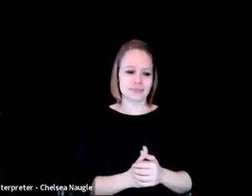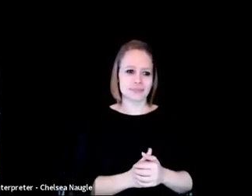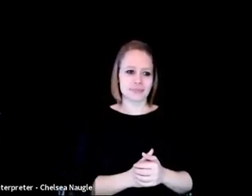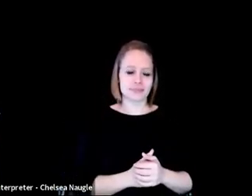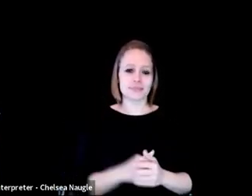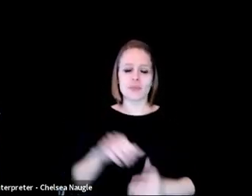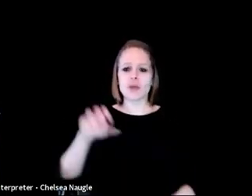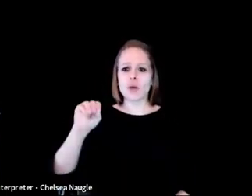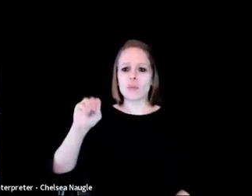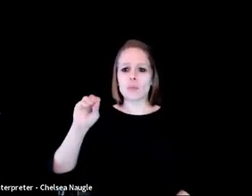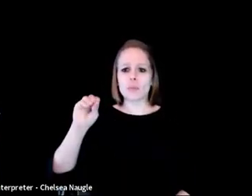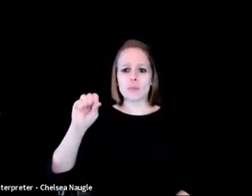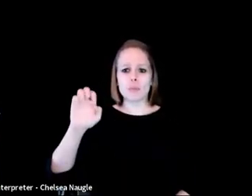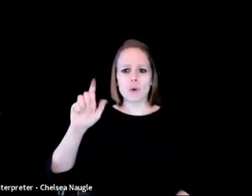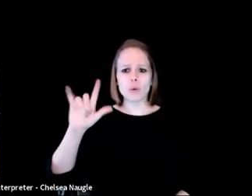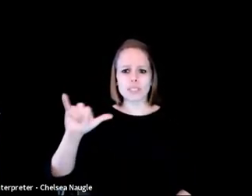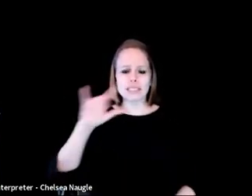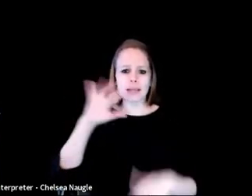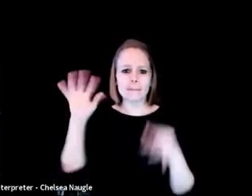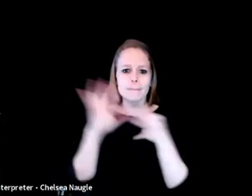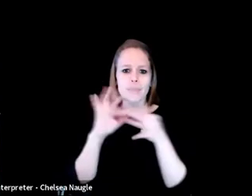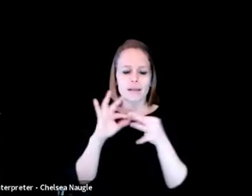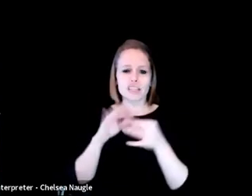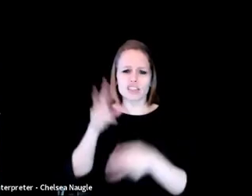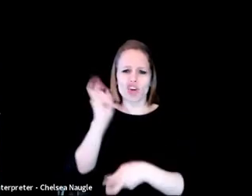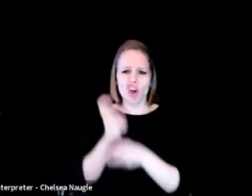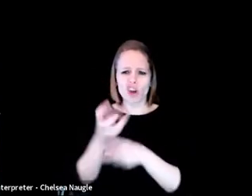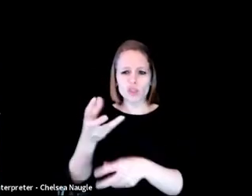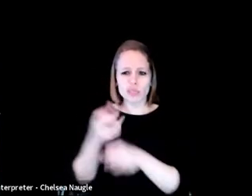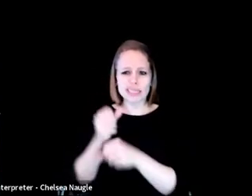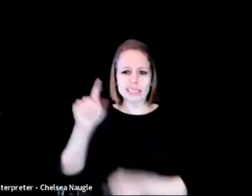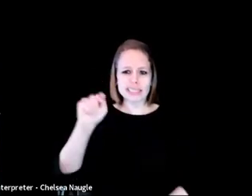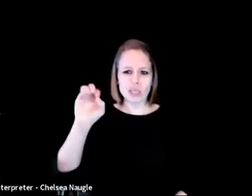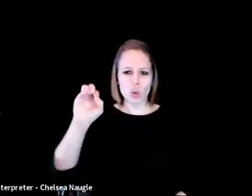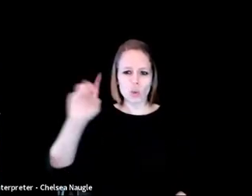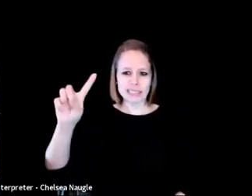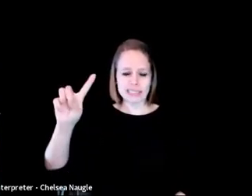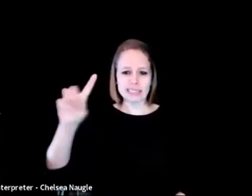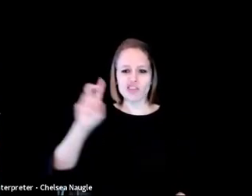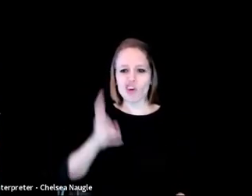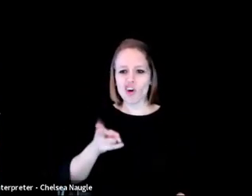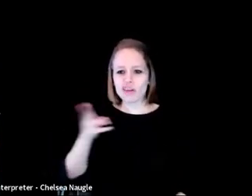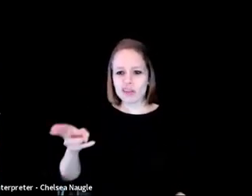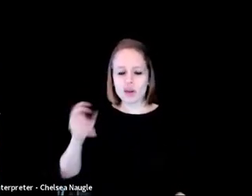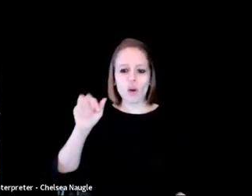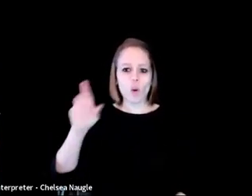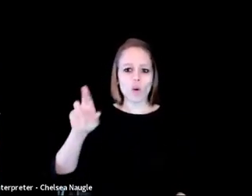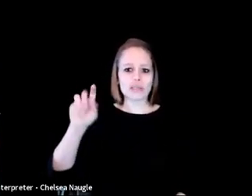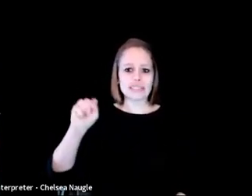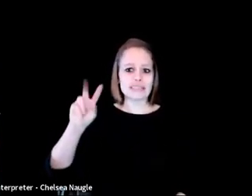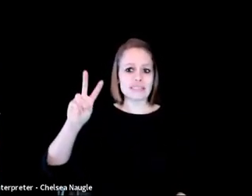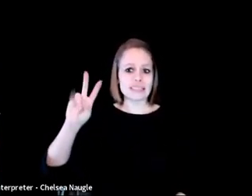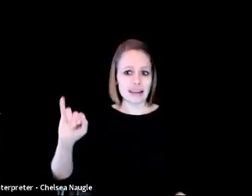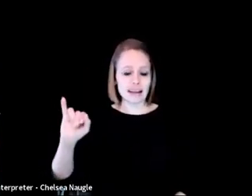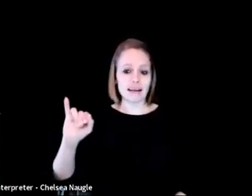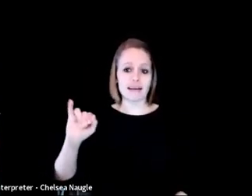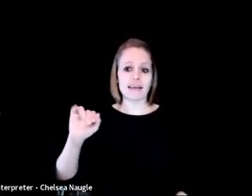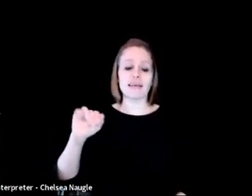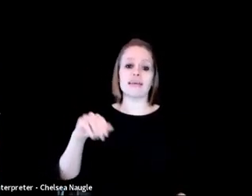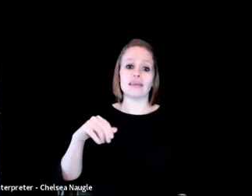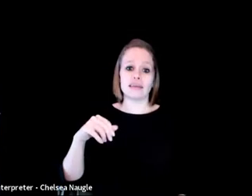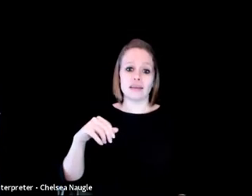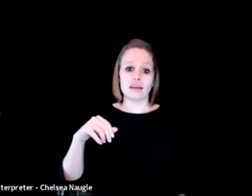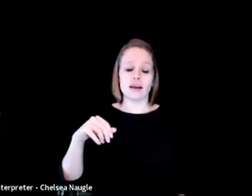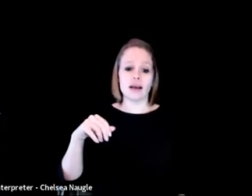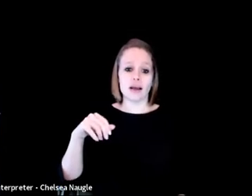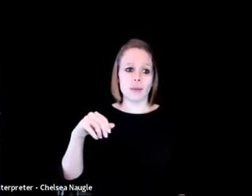Mosley was saying it's hard enough to get a TOD, hard of hearing, or a TVI, much less both, of